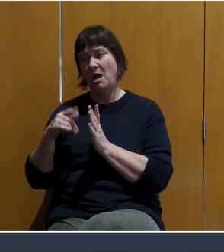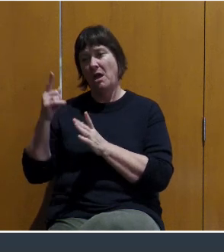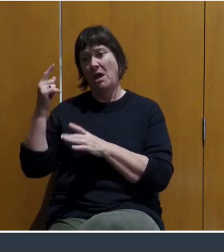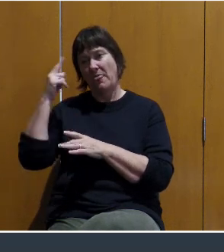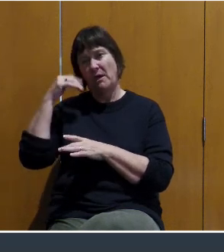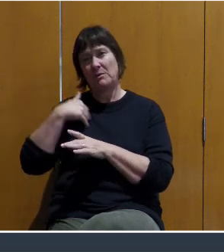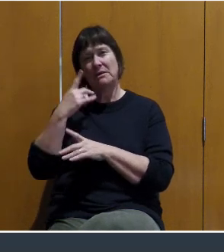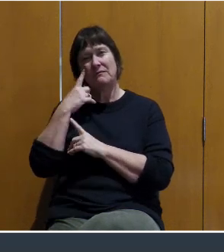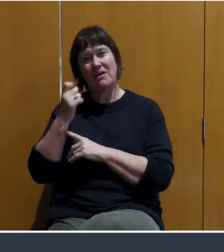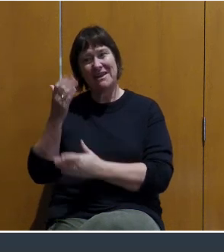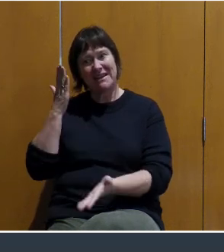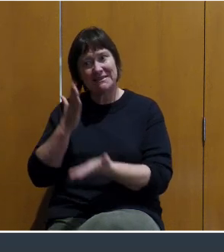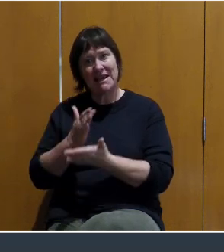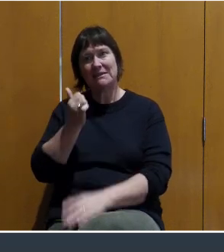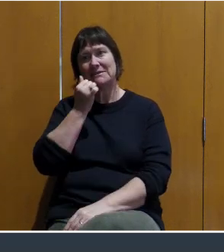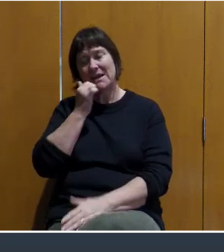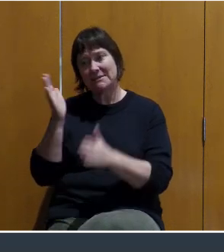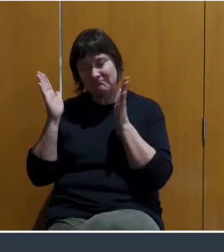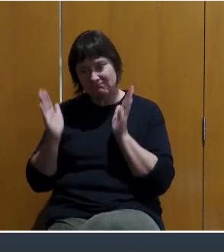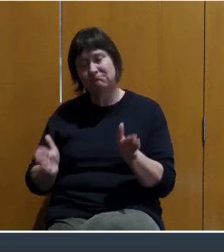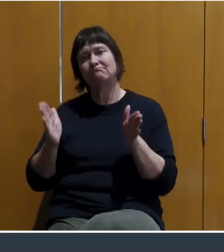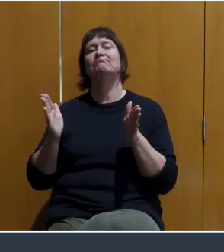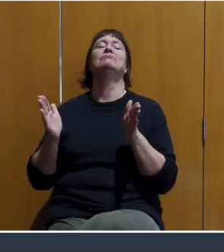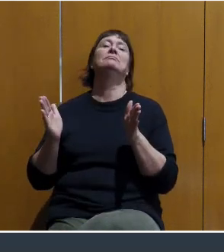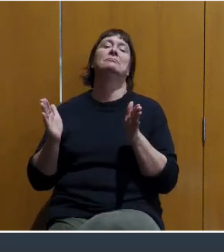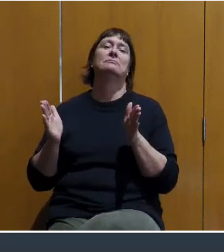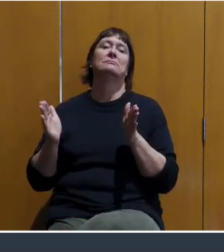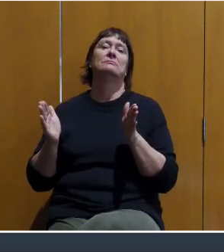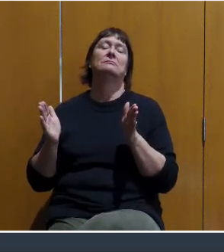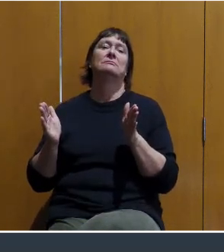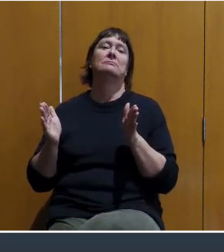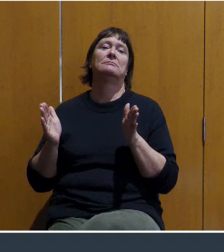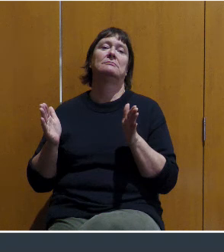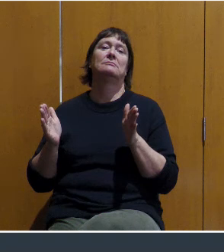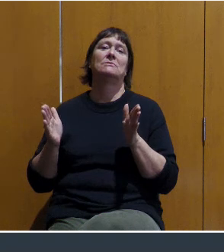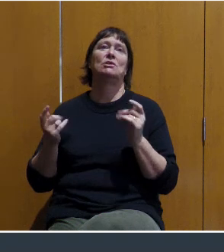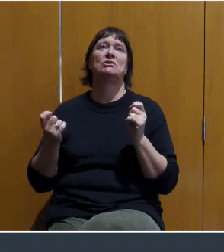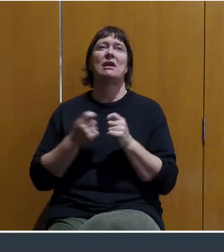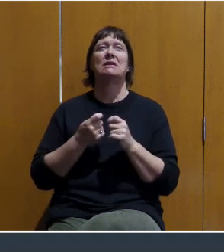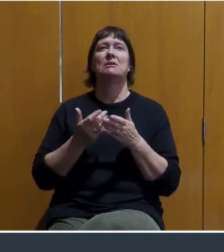know for sure what the so just have it more generic that